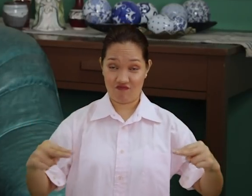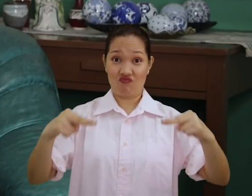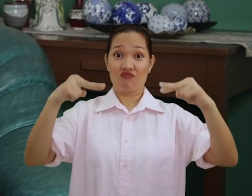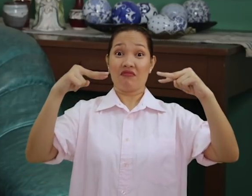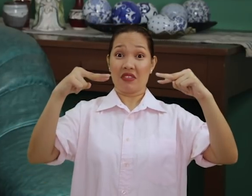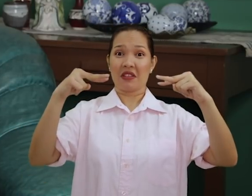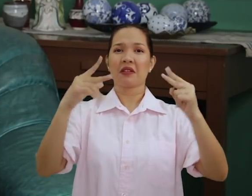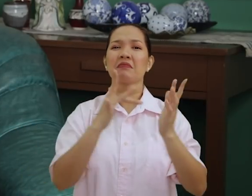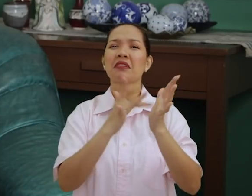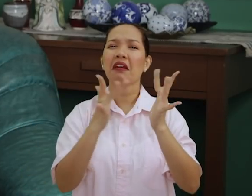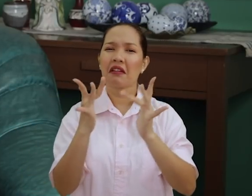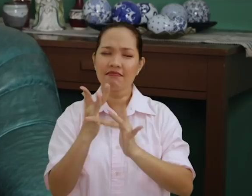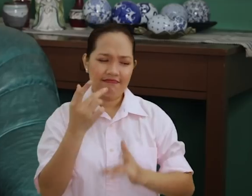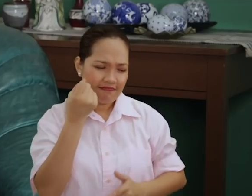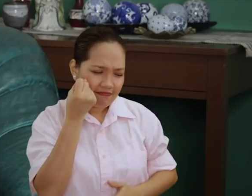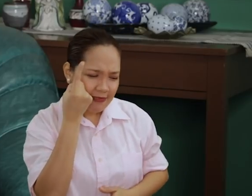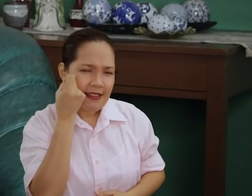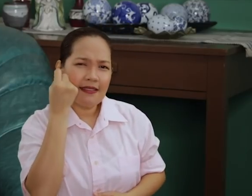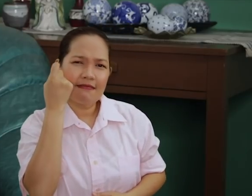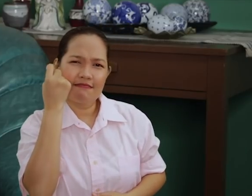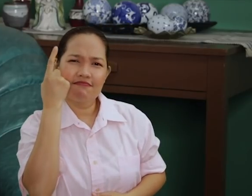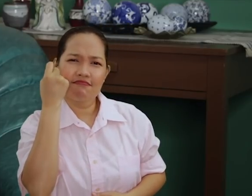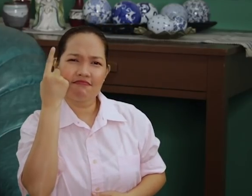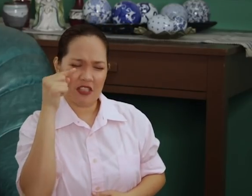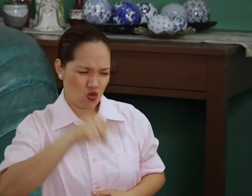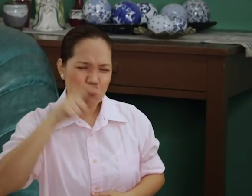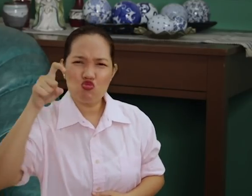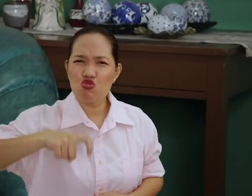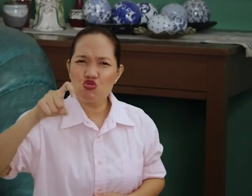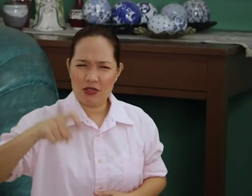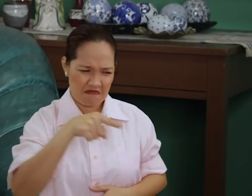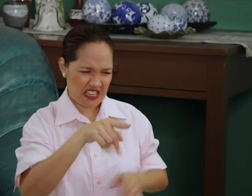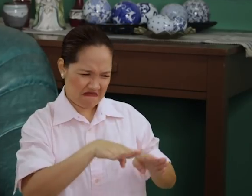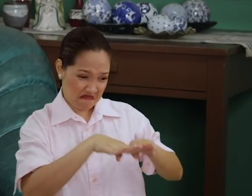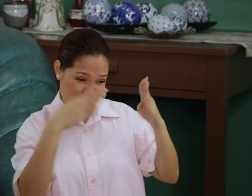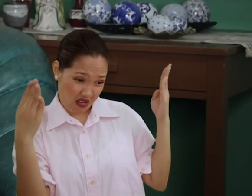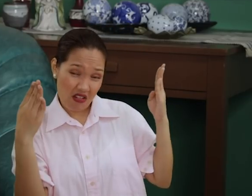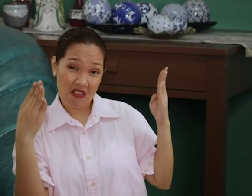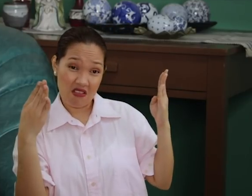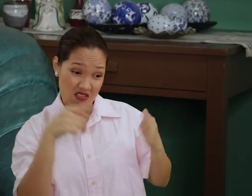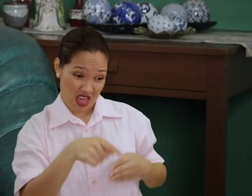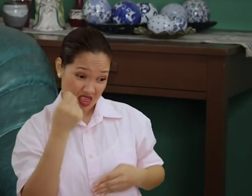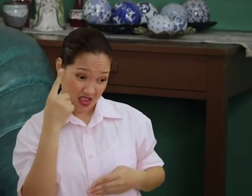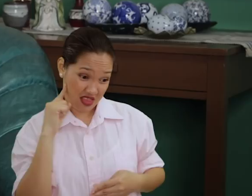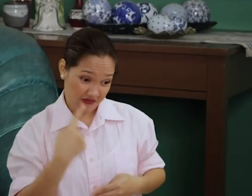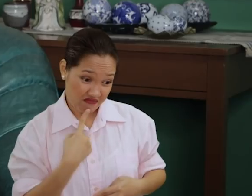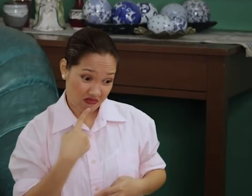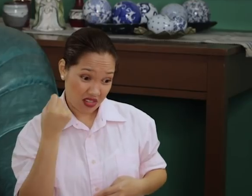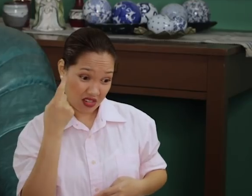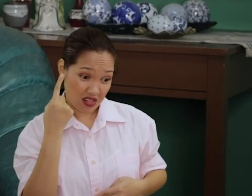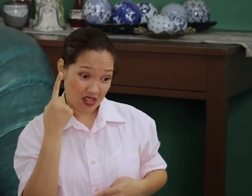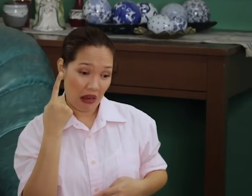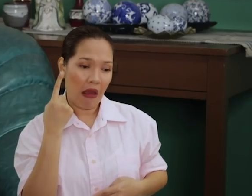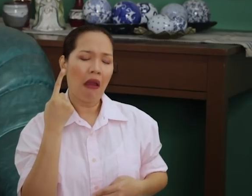deaf man see eye to eye that Jesus finally realized that he has to be open. This